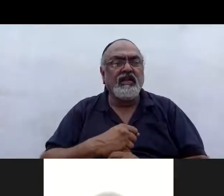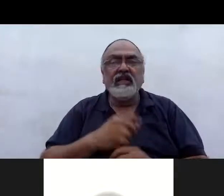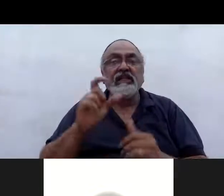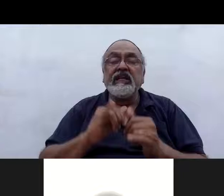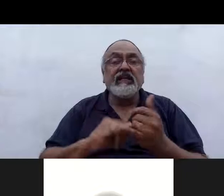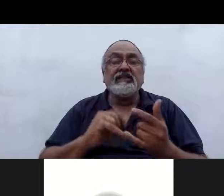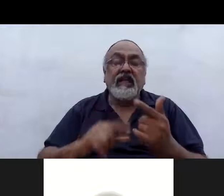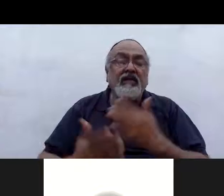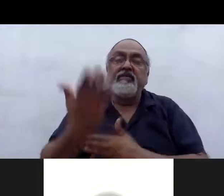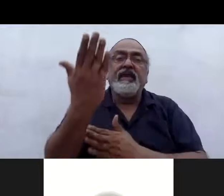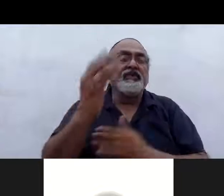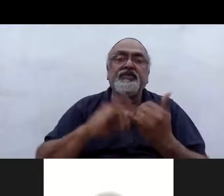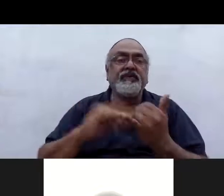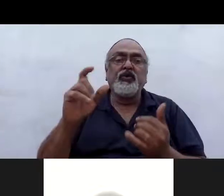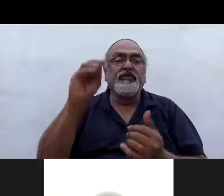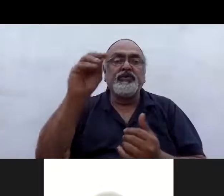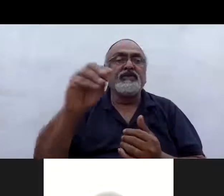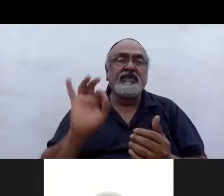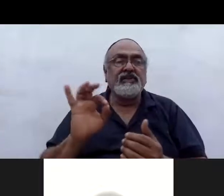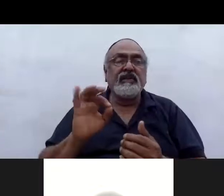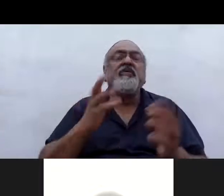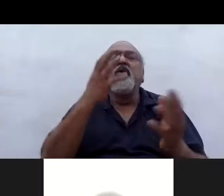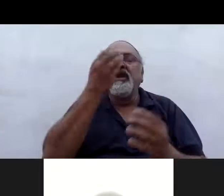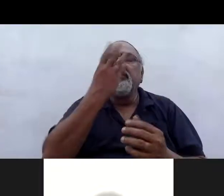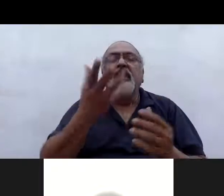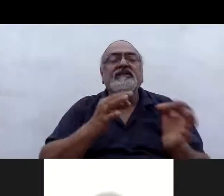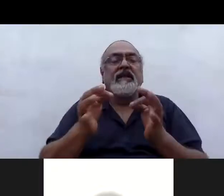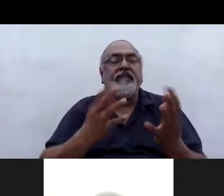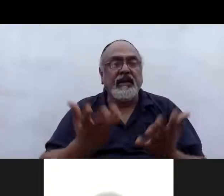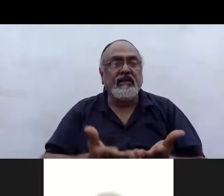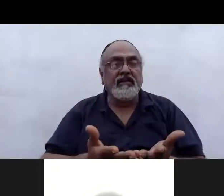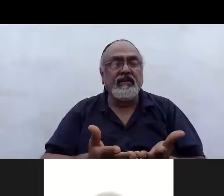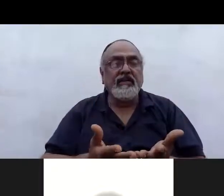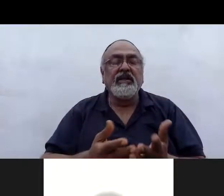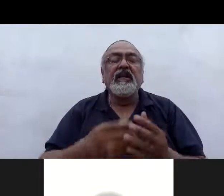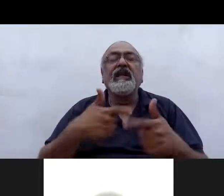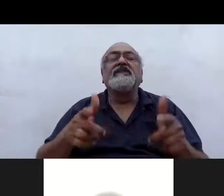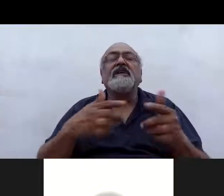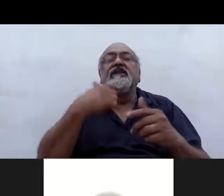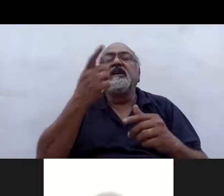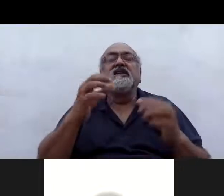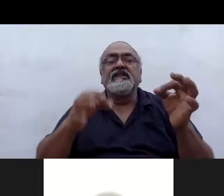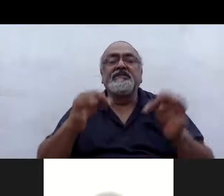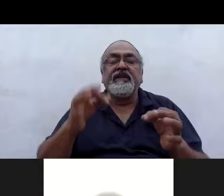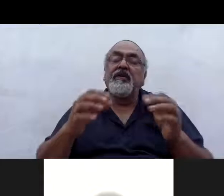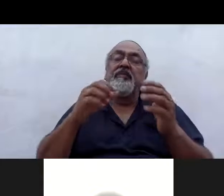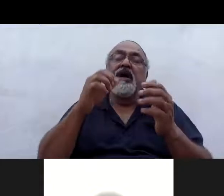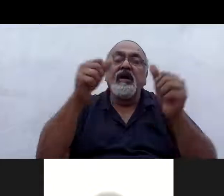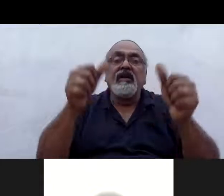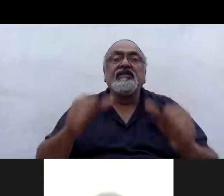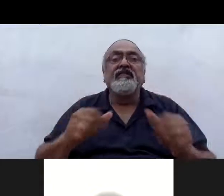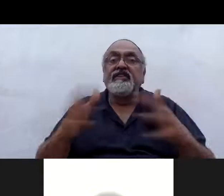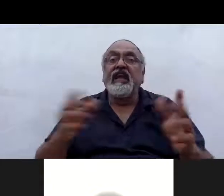in Supreme Court, so it's not there. I'm just taking an example. Let's say a judgment has been given against Kunal Kamra